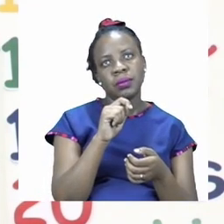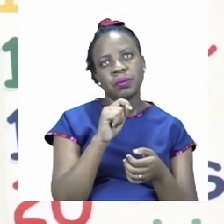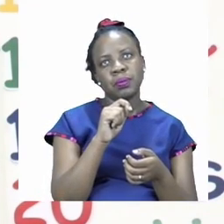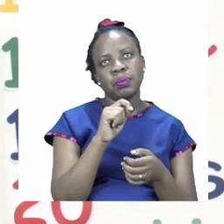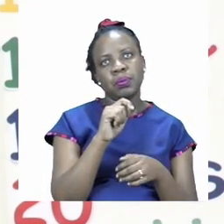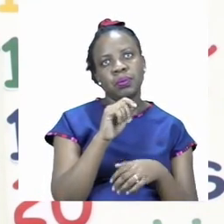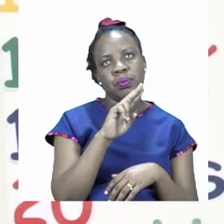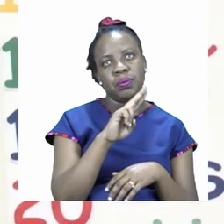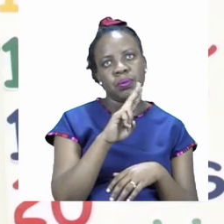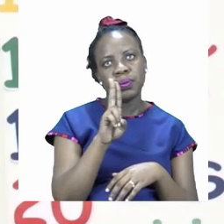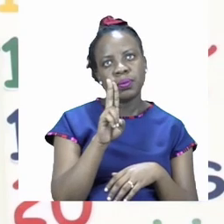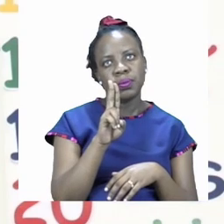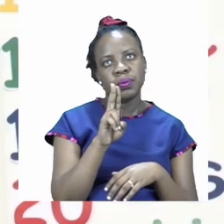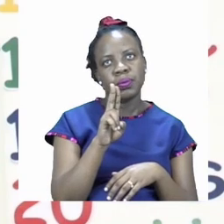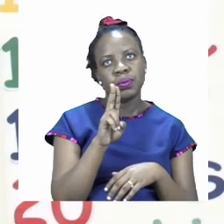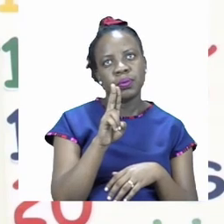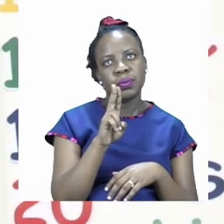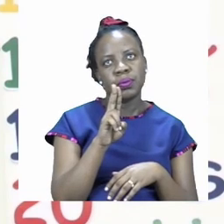there we go,